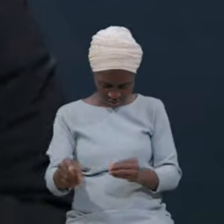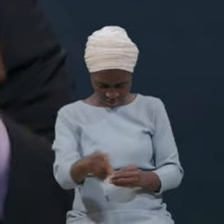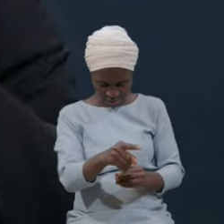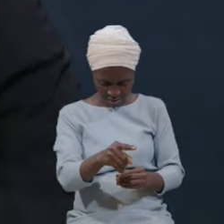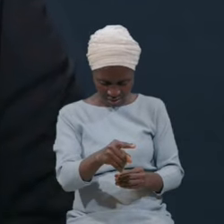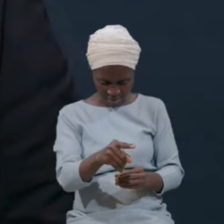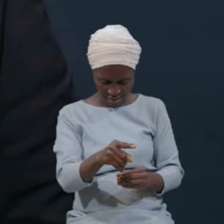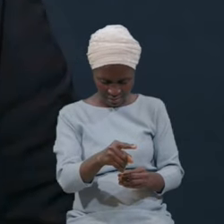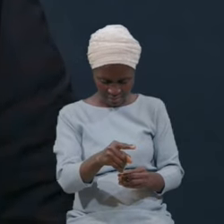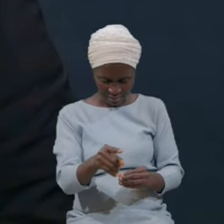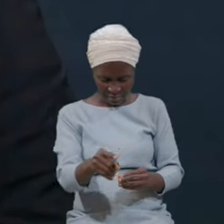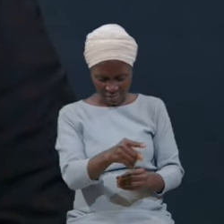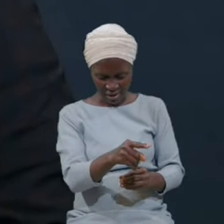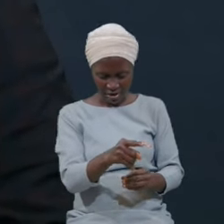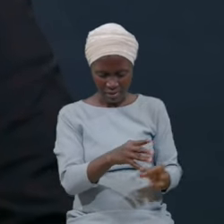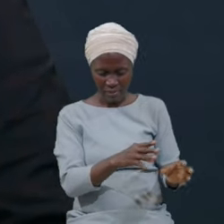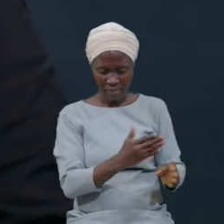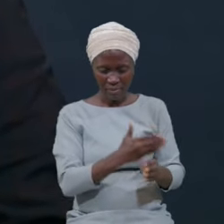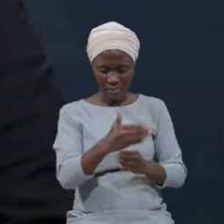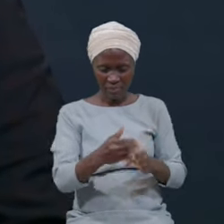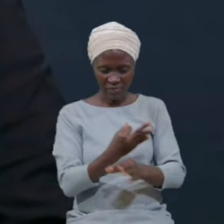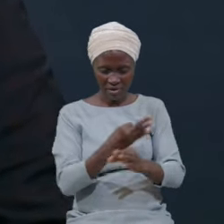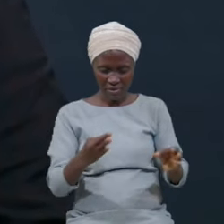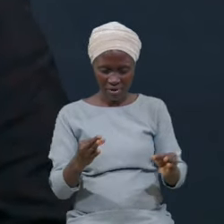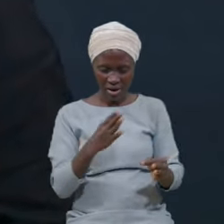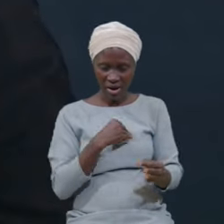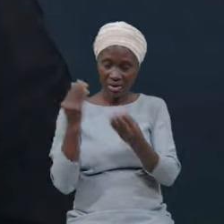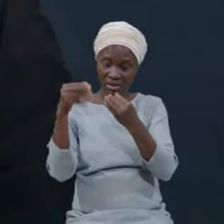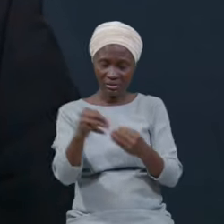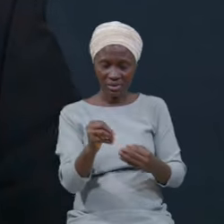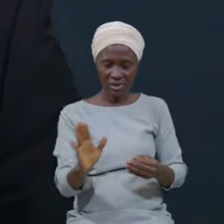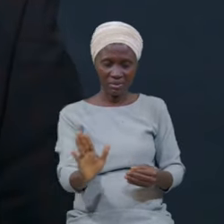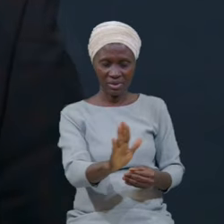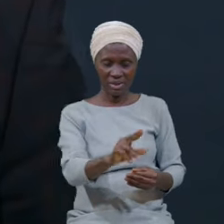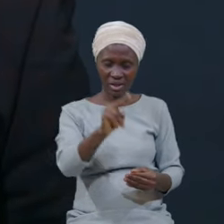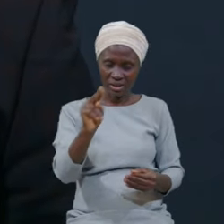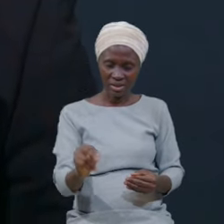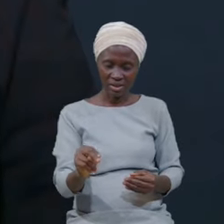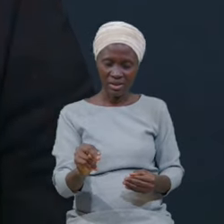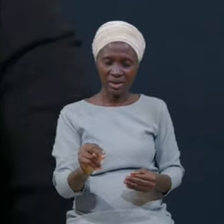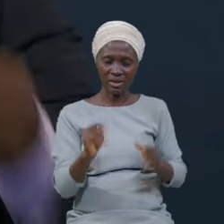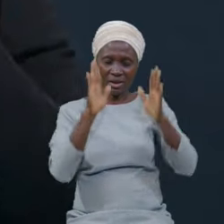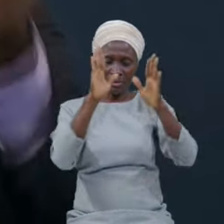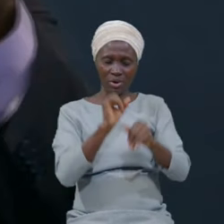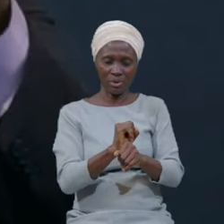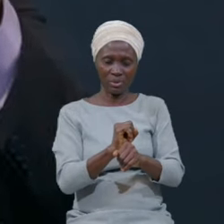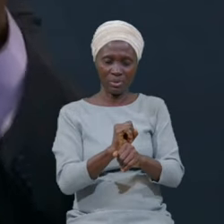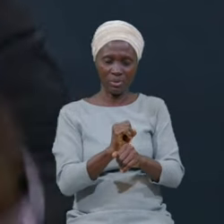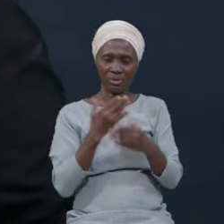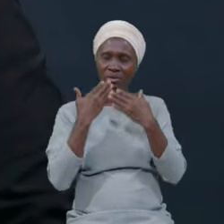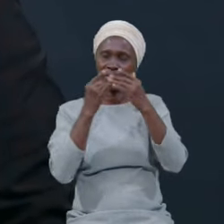needed miracle. Thank you, Lord. Thank you, Lord. Thank you,